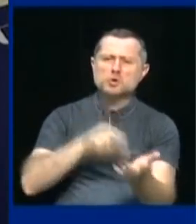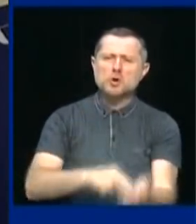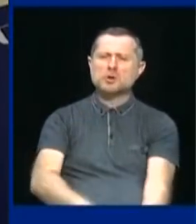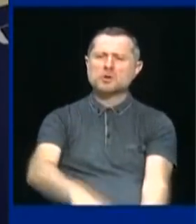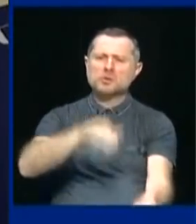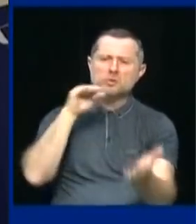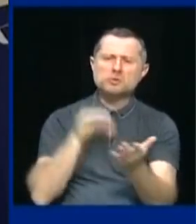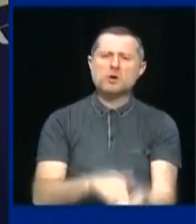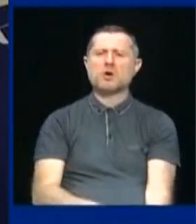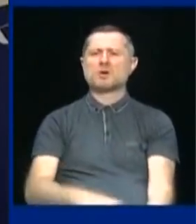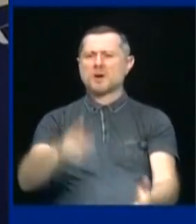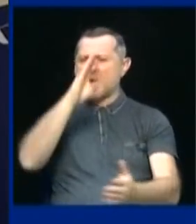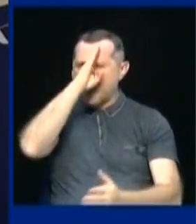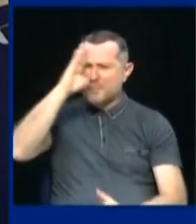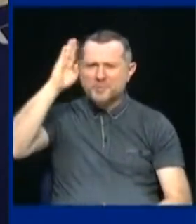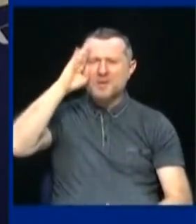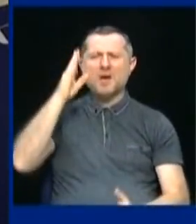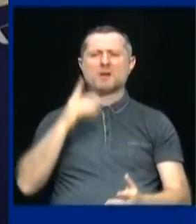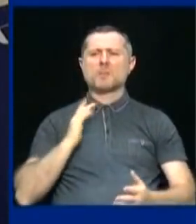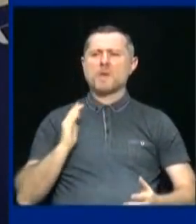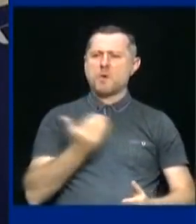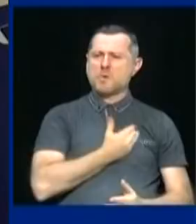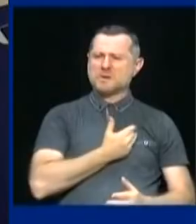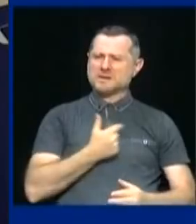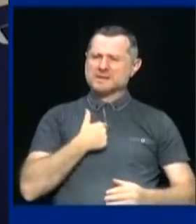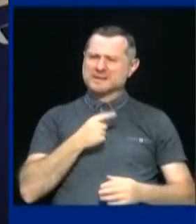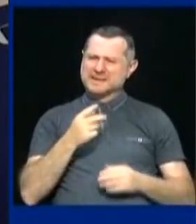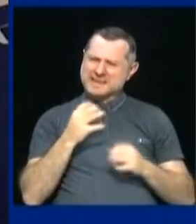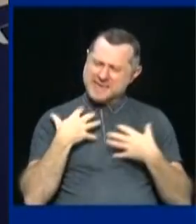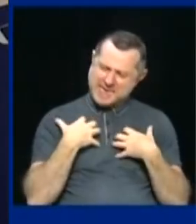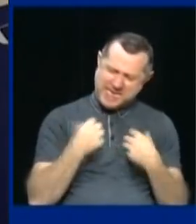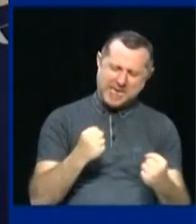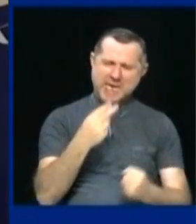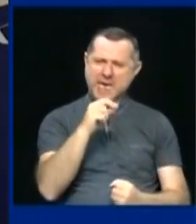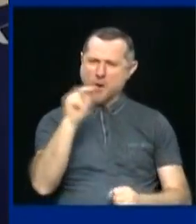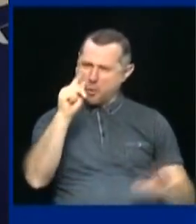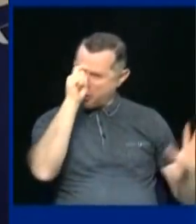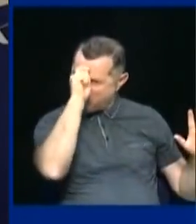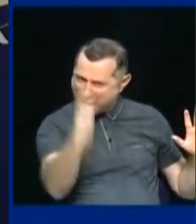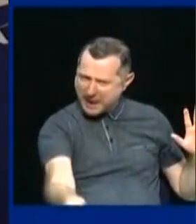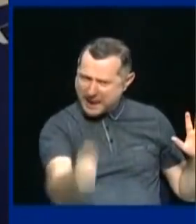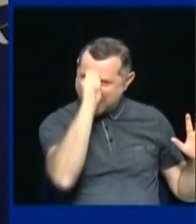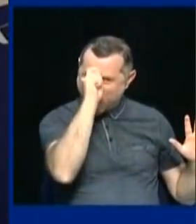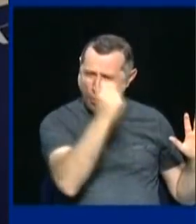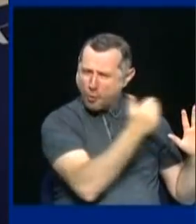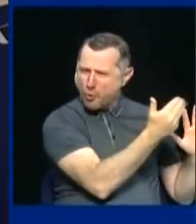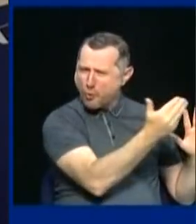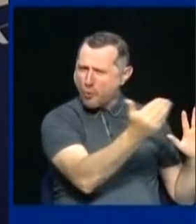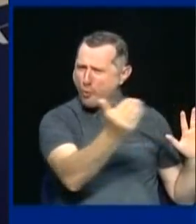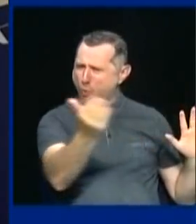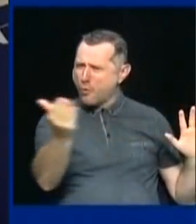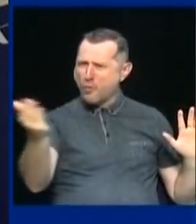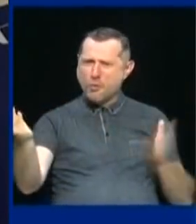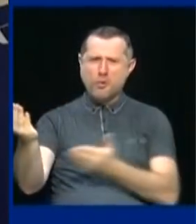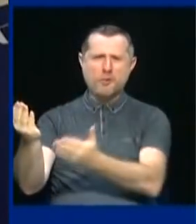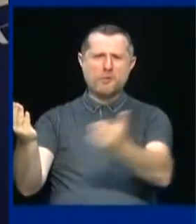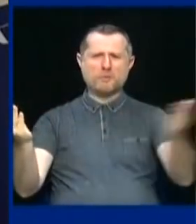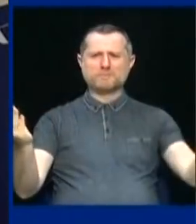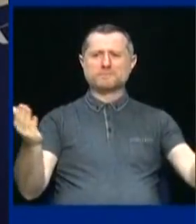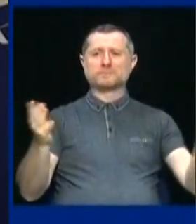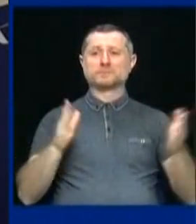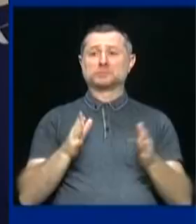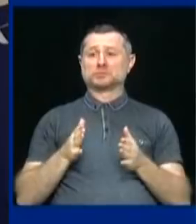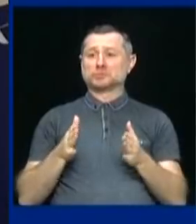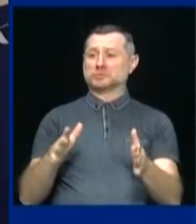Hospitals became the battlegrounds. Streets were still, and